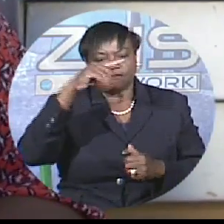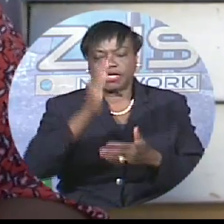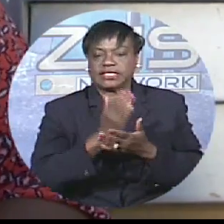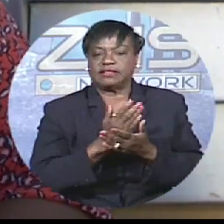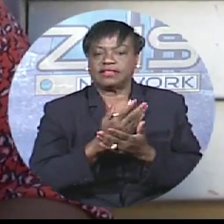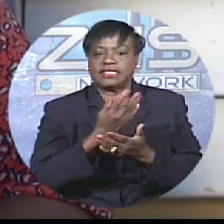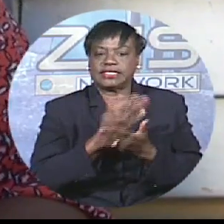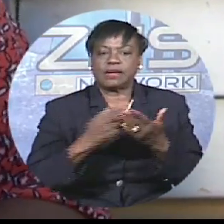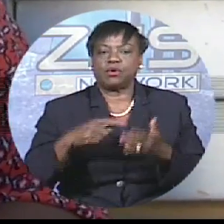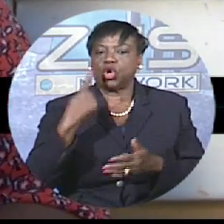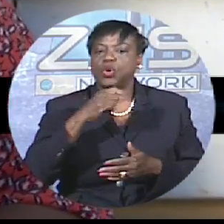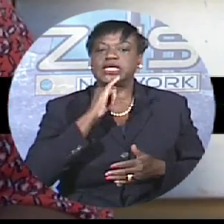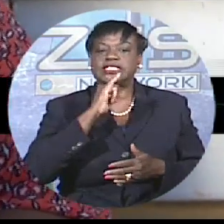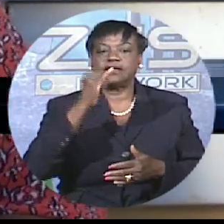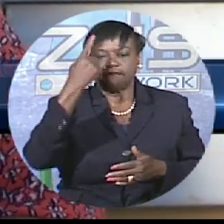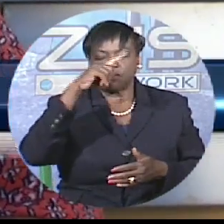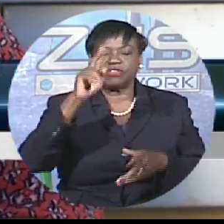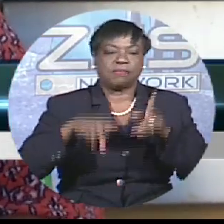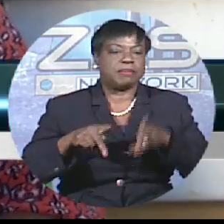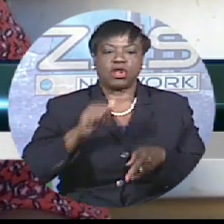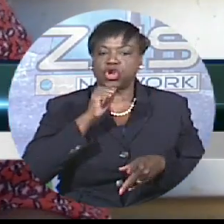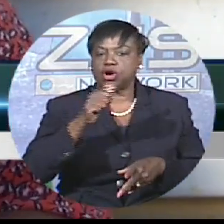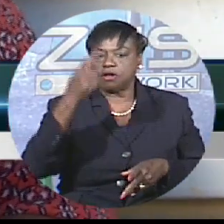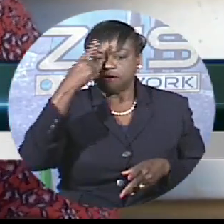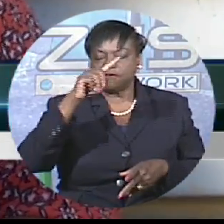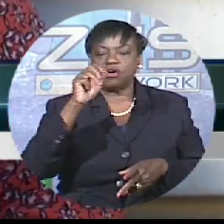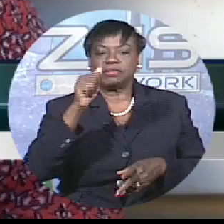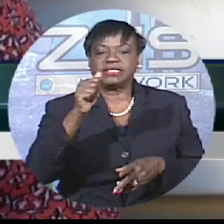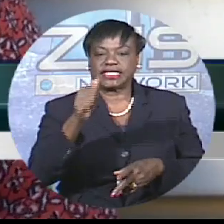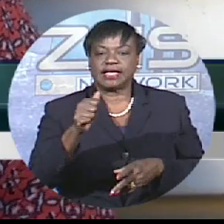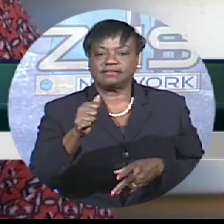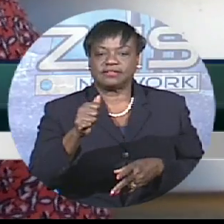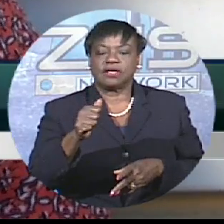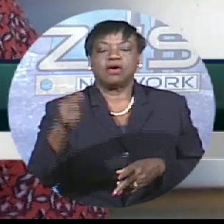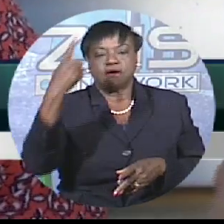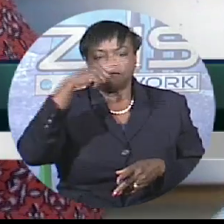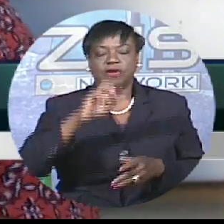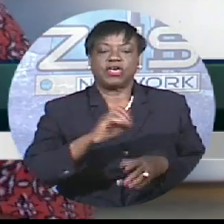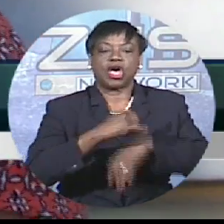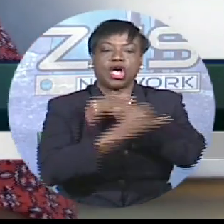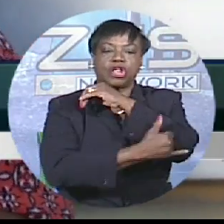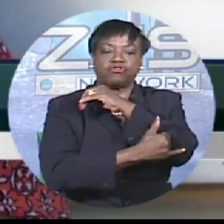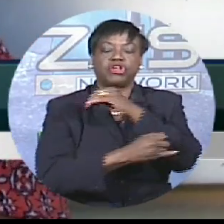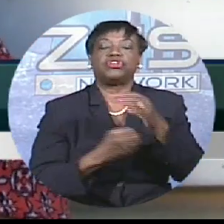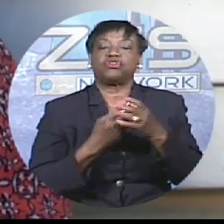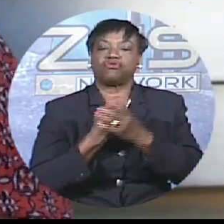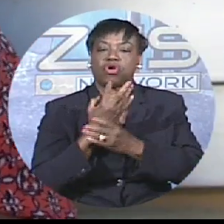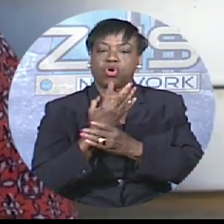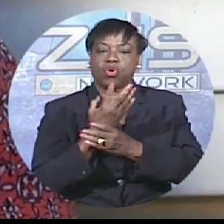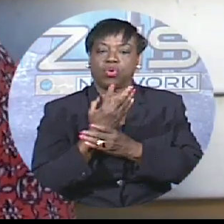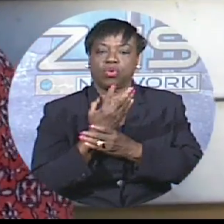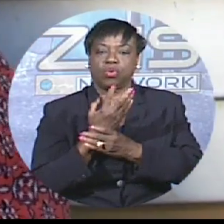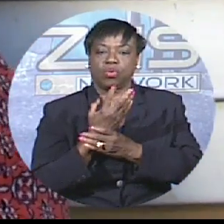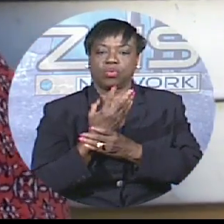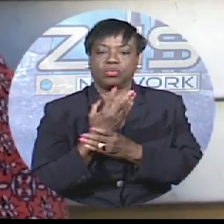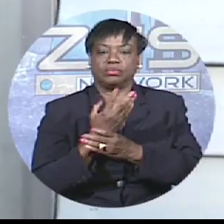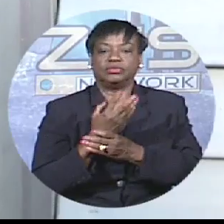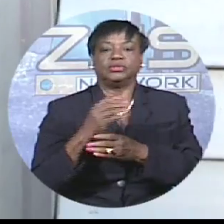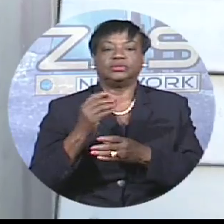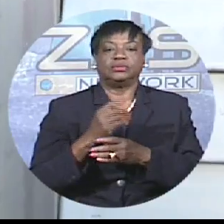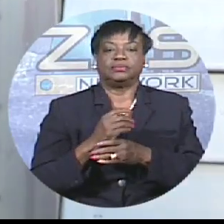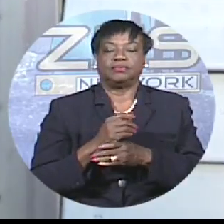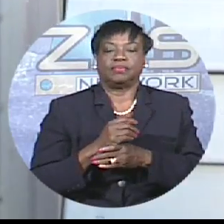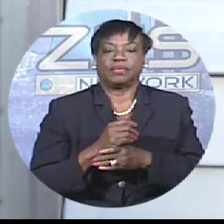for the people and not for themselves. And for the country to grow economically and not going downhill like we're going down here. That's what I'm looking for.